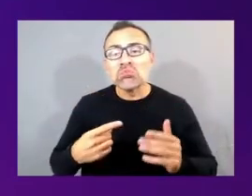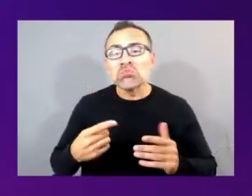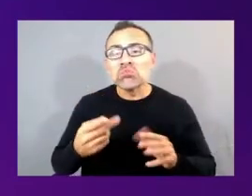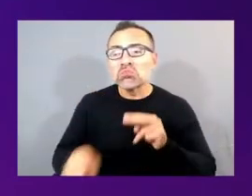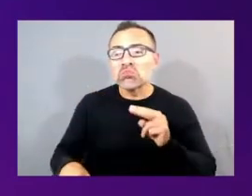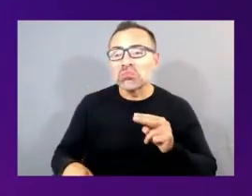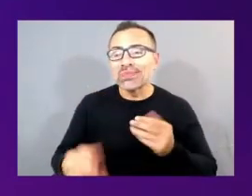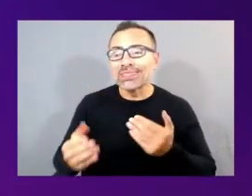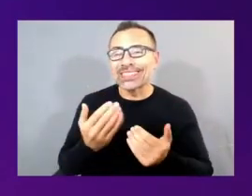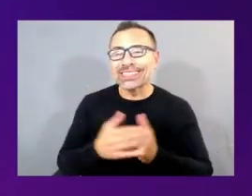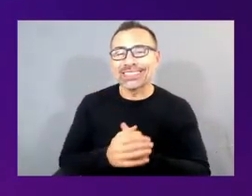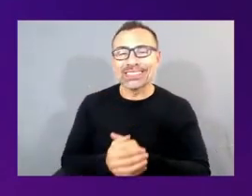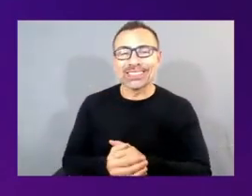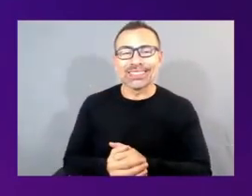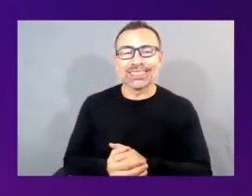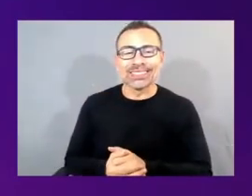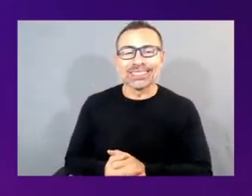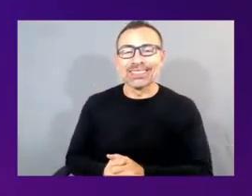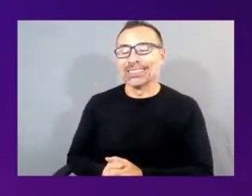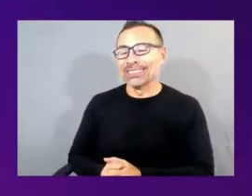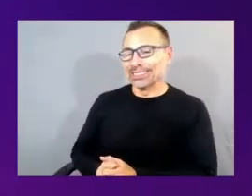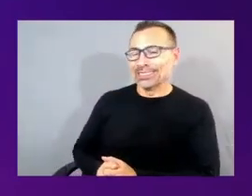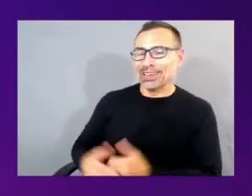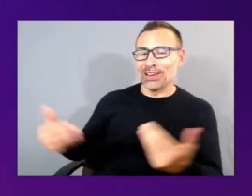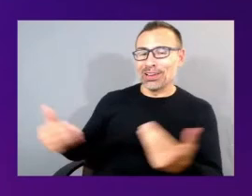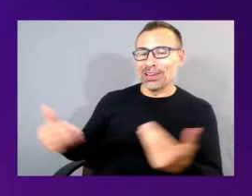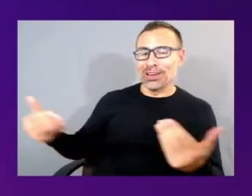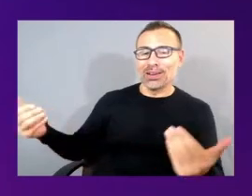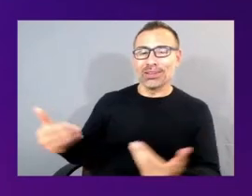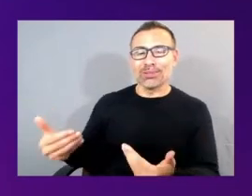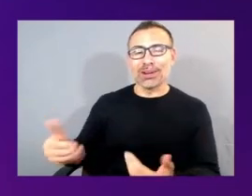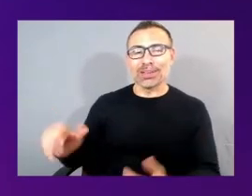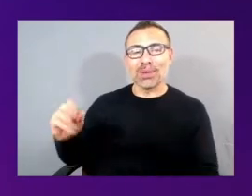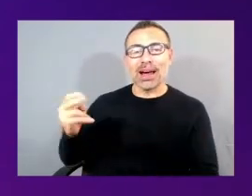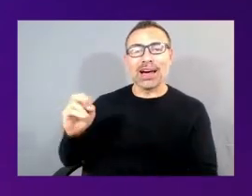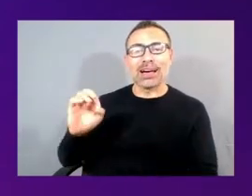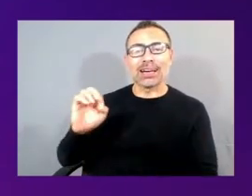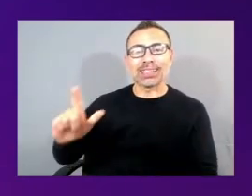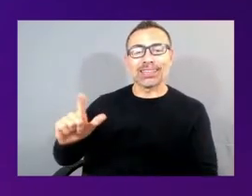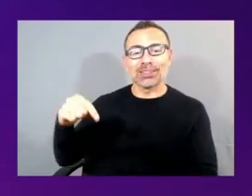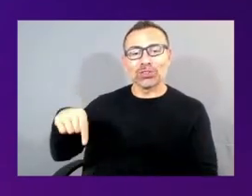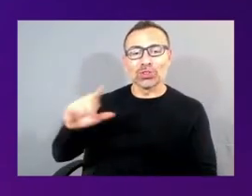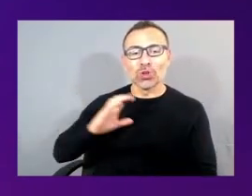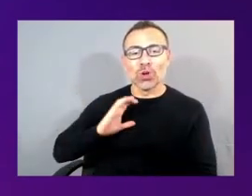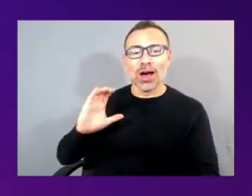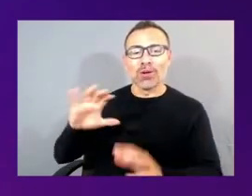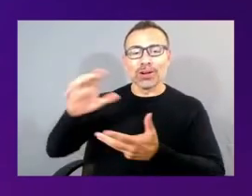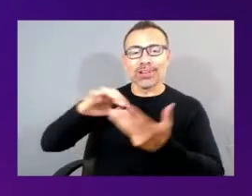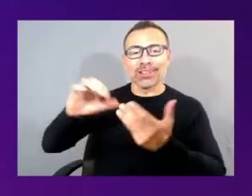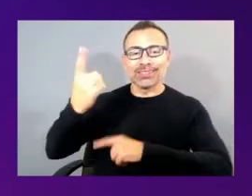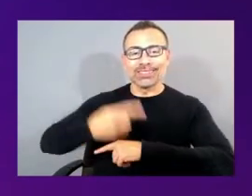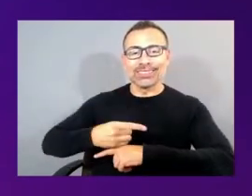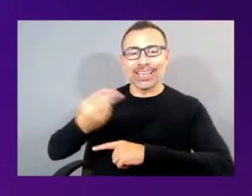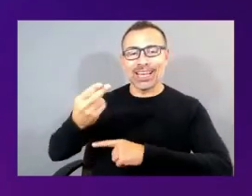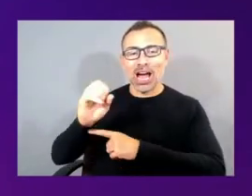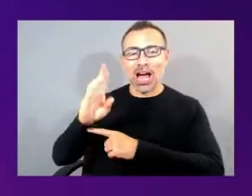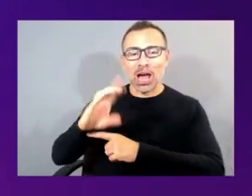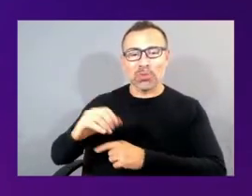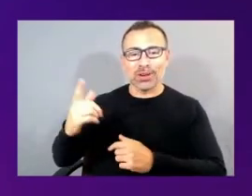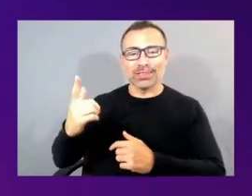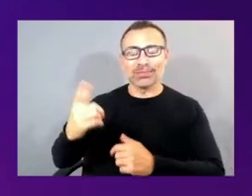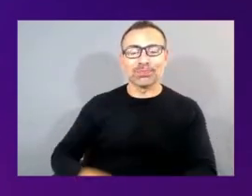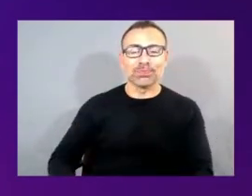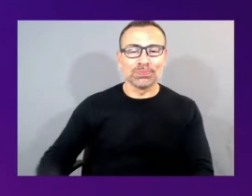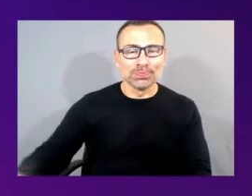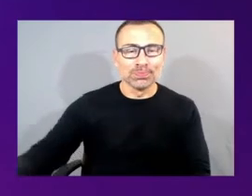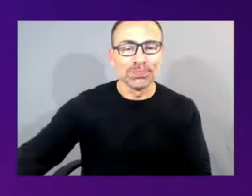Okay. Welcome, Akhil, to the Hybrid Cloud Day Local Edge Processing Hour. Thanks a lot for joining us today.